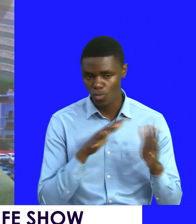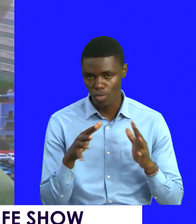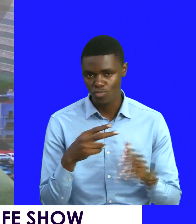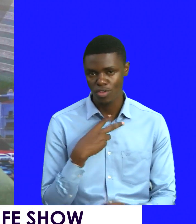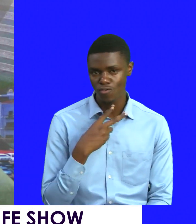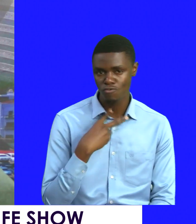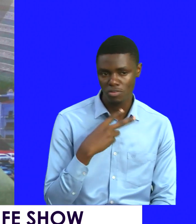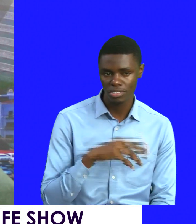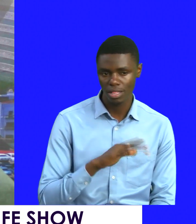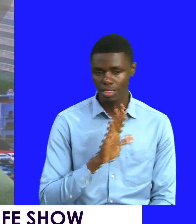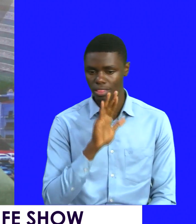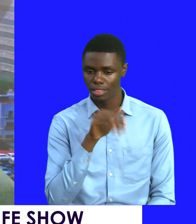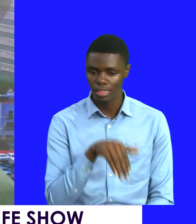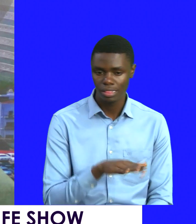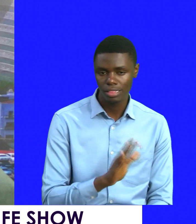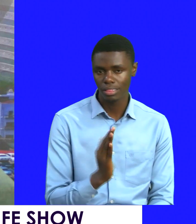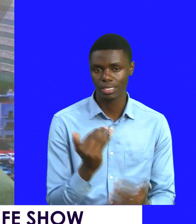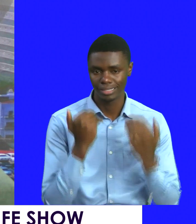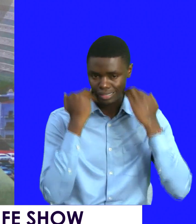Is there stress in your tone?